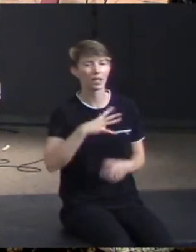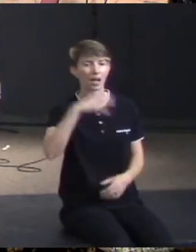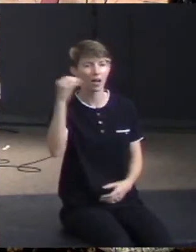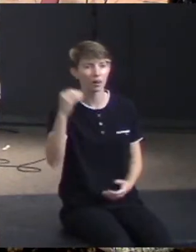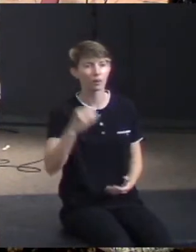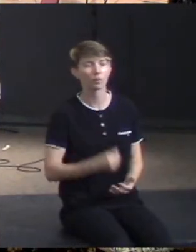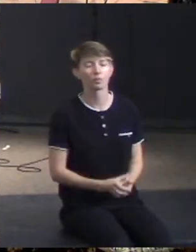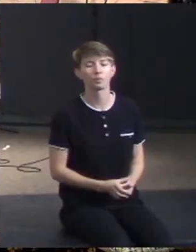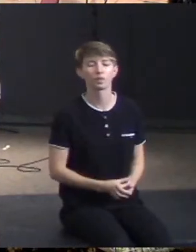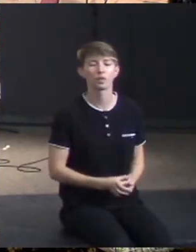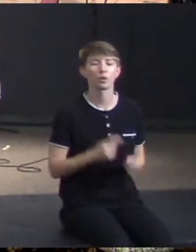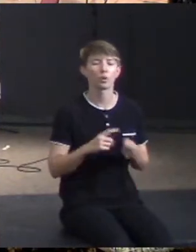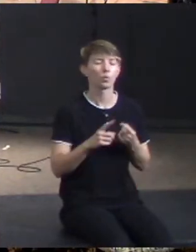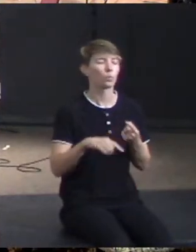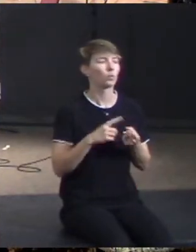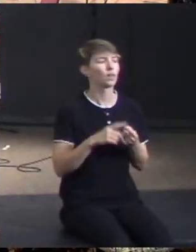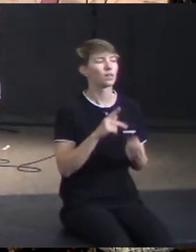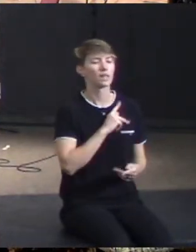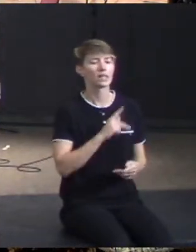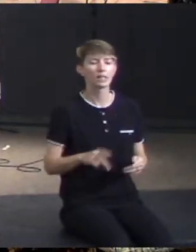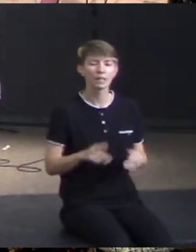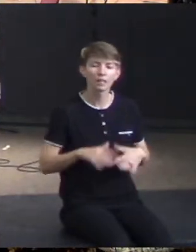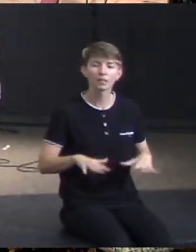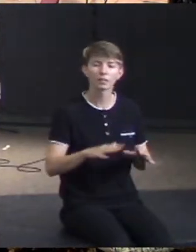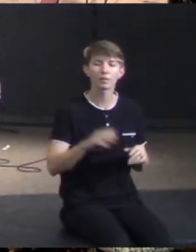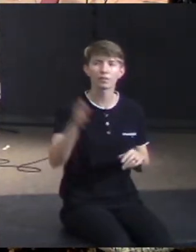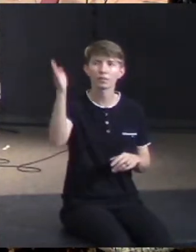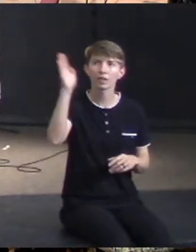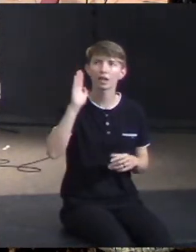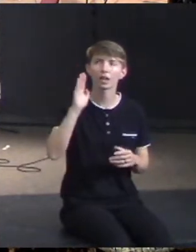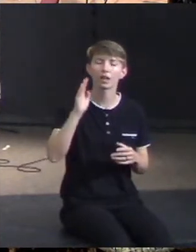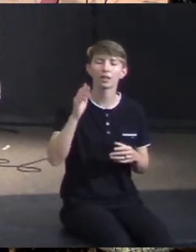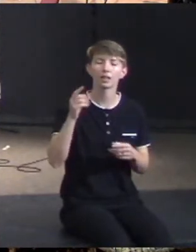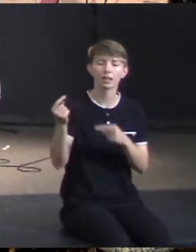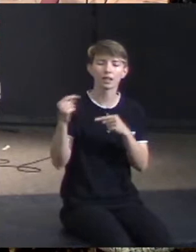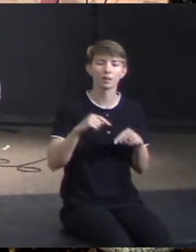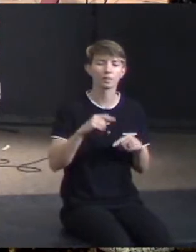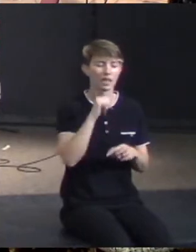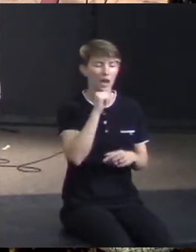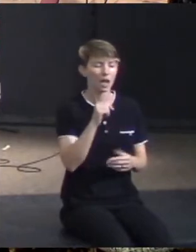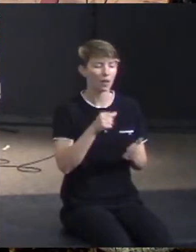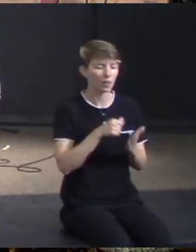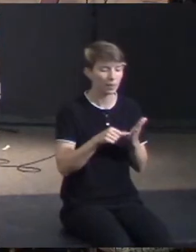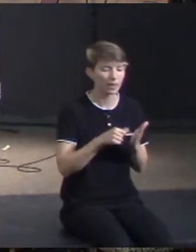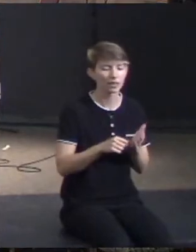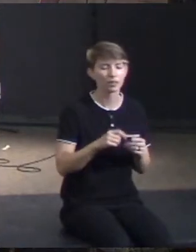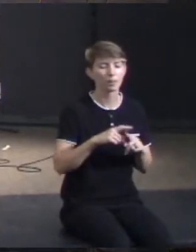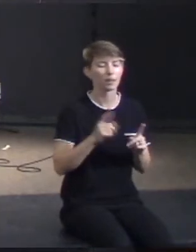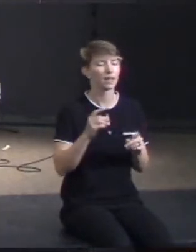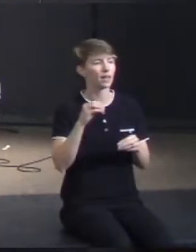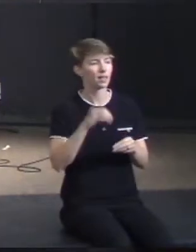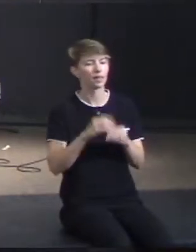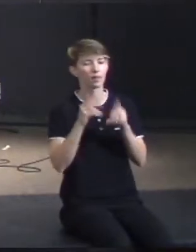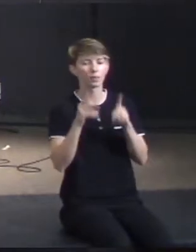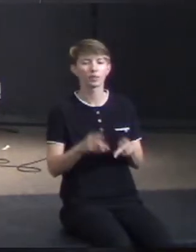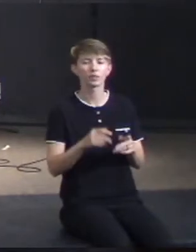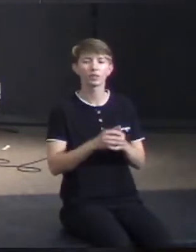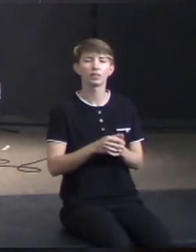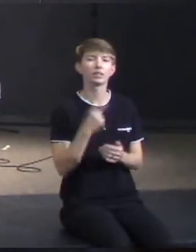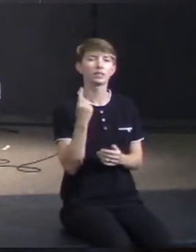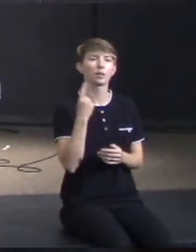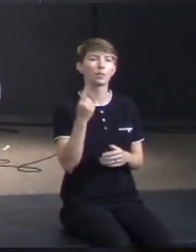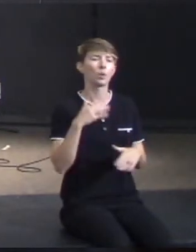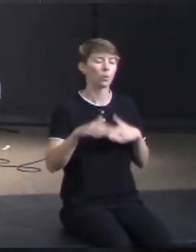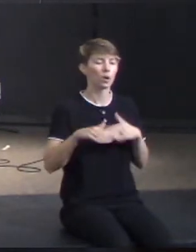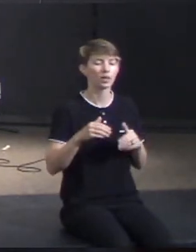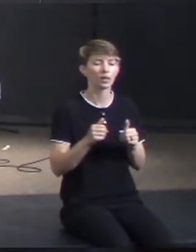And when the kingdom of God comes, not on the page, but in the person, that there's someone walking with them in that moment, there's someone